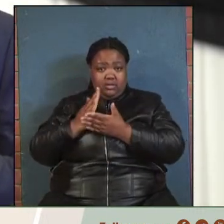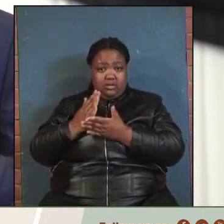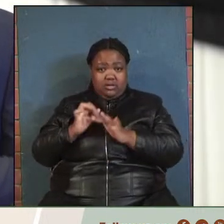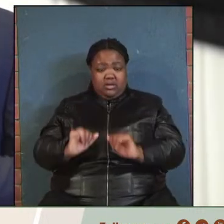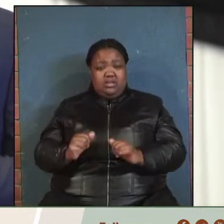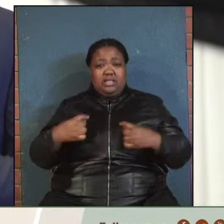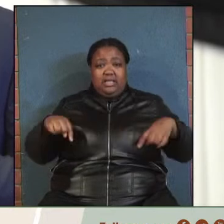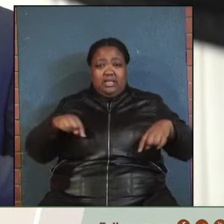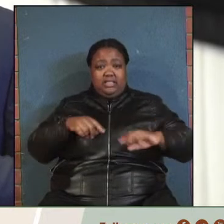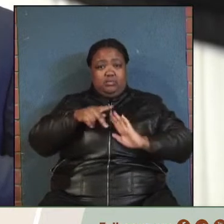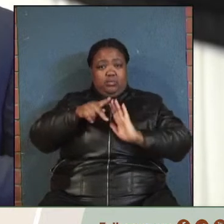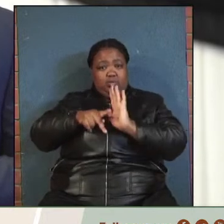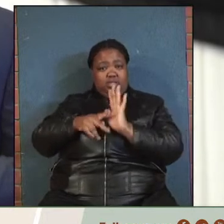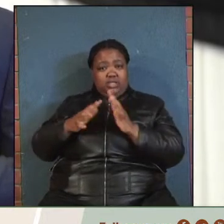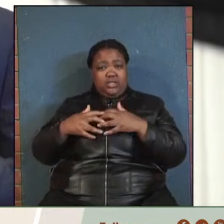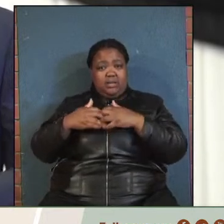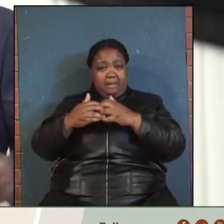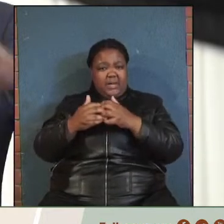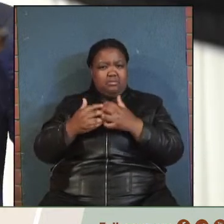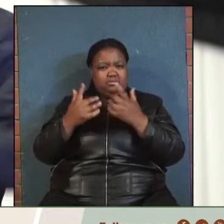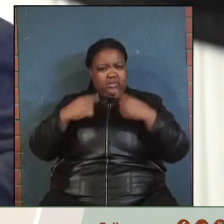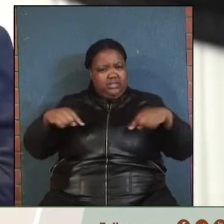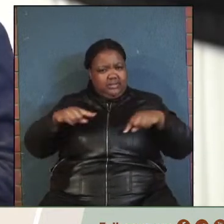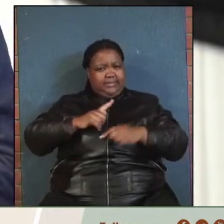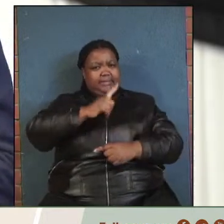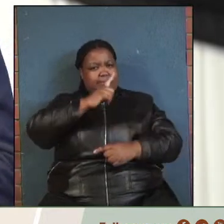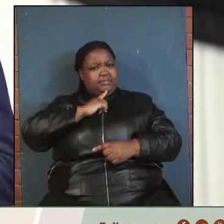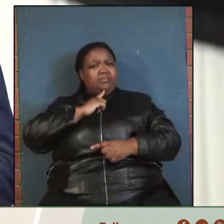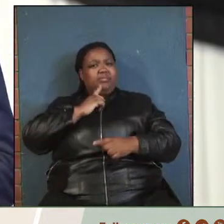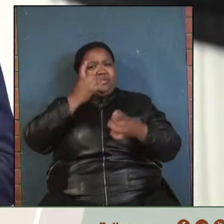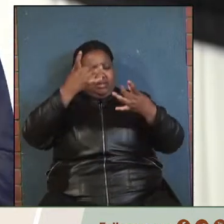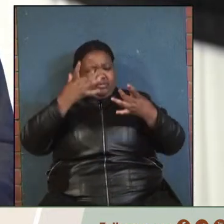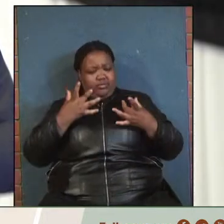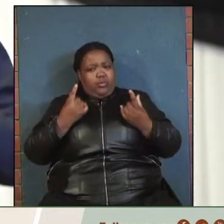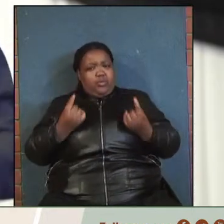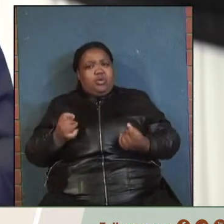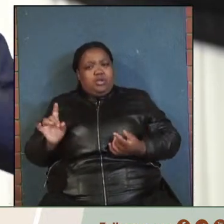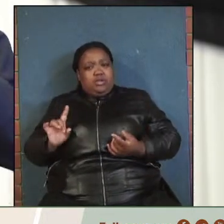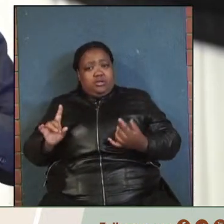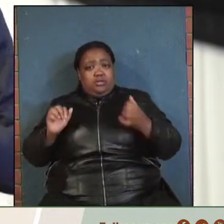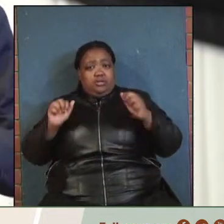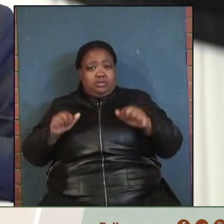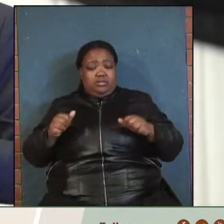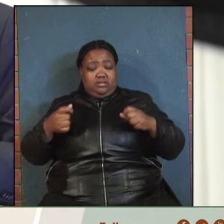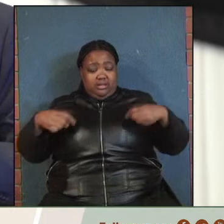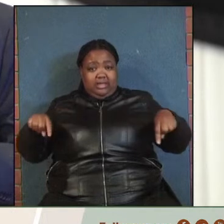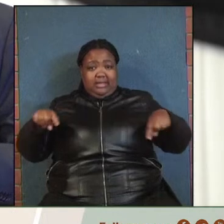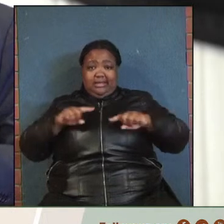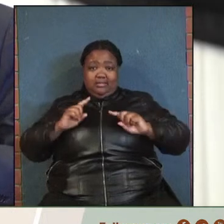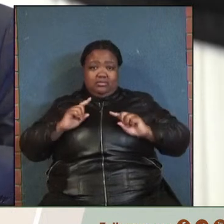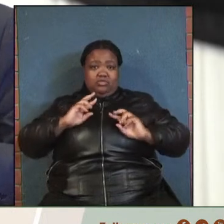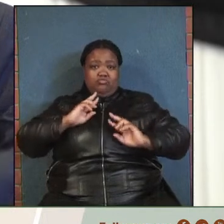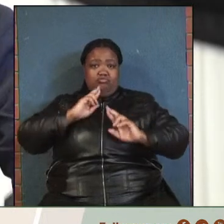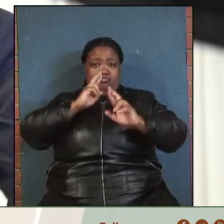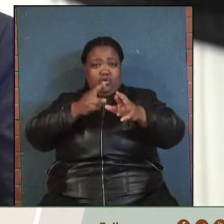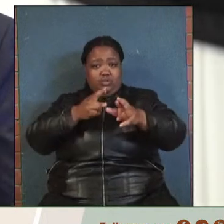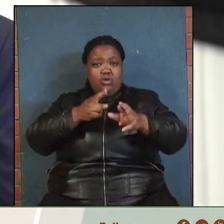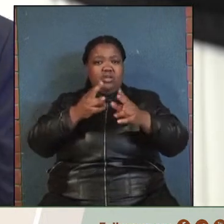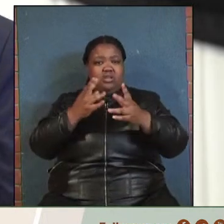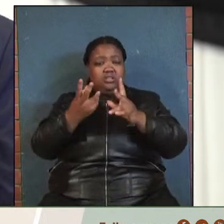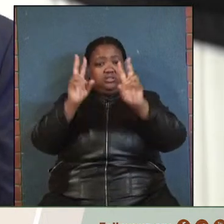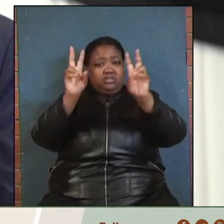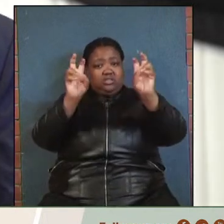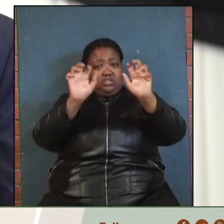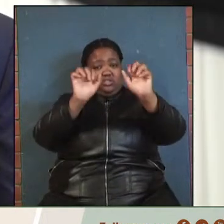policymakers and instruct us so that we become responsive to your issues.